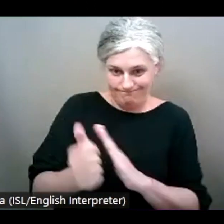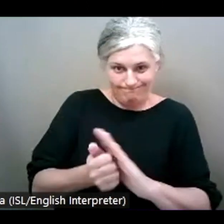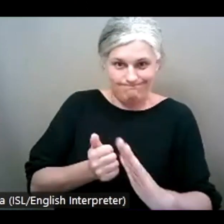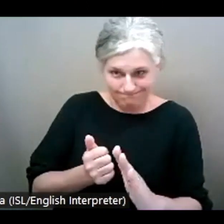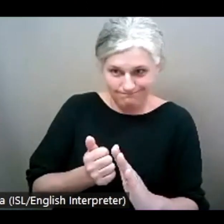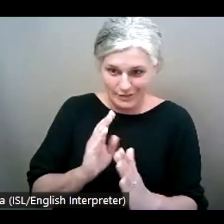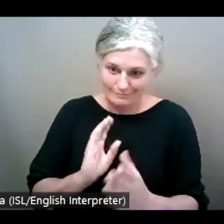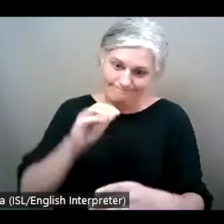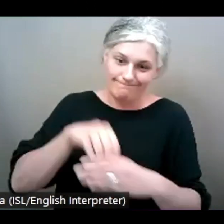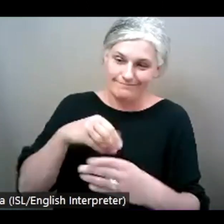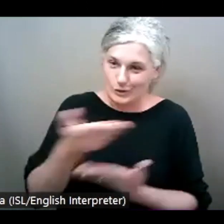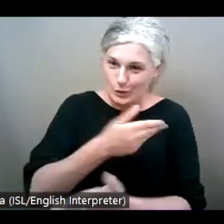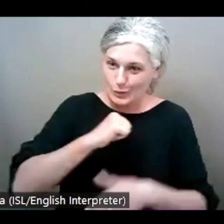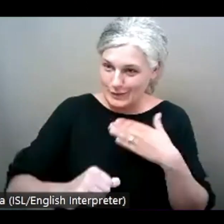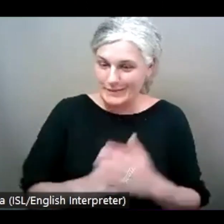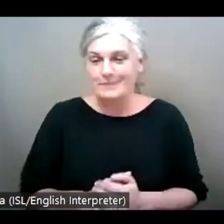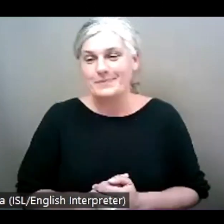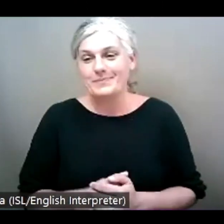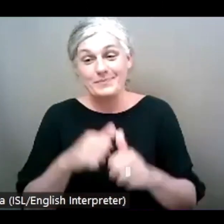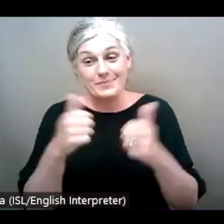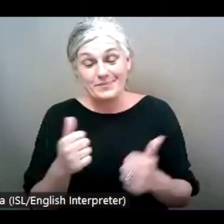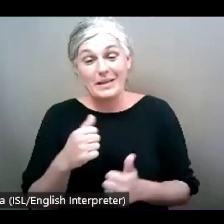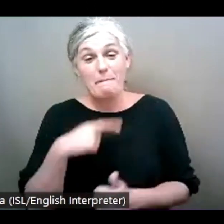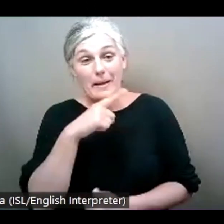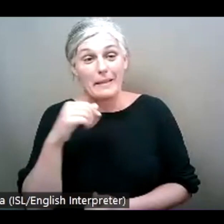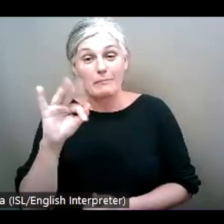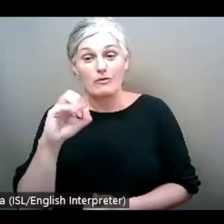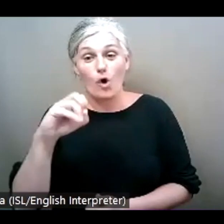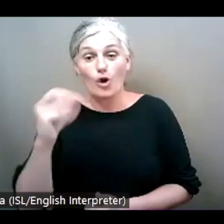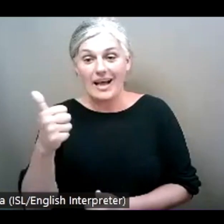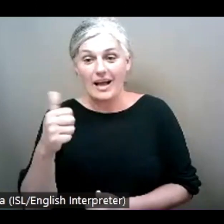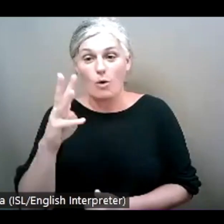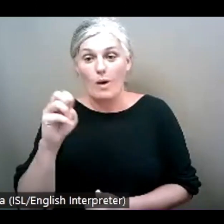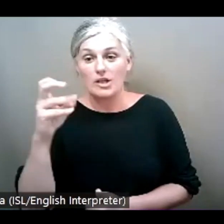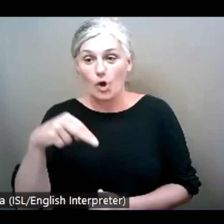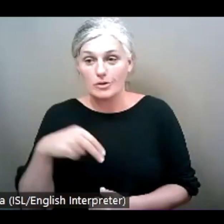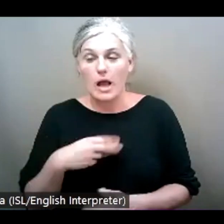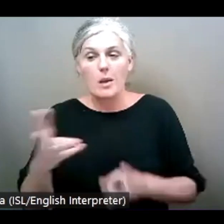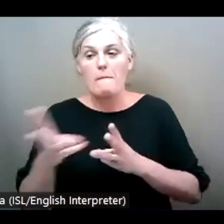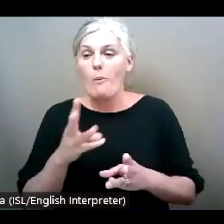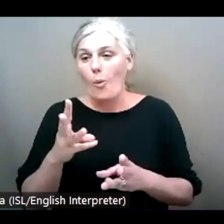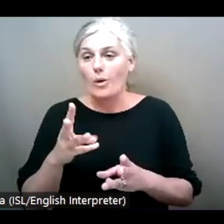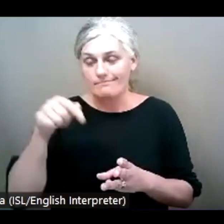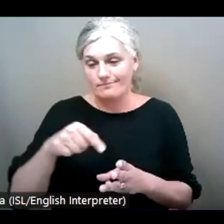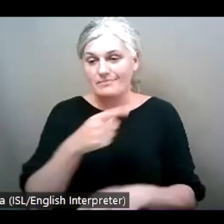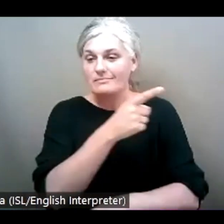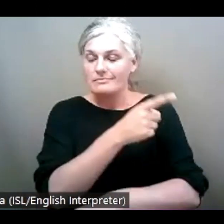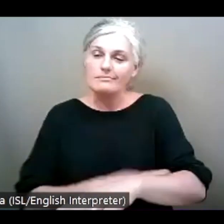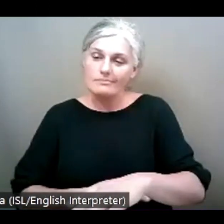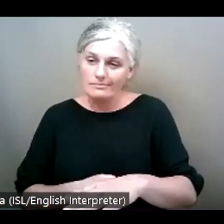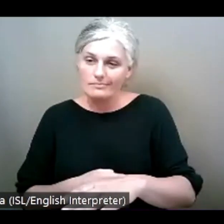discussion? So my name is Fiona Weldon, and I've been working in the